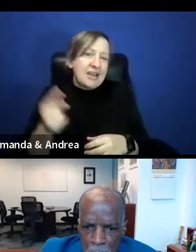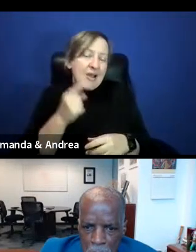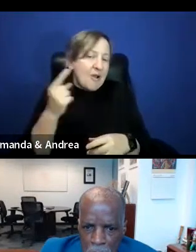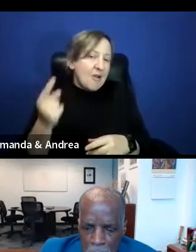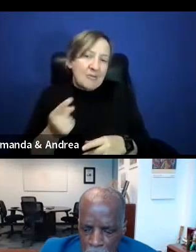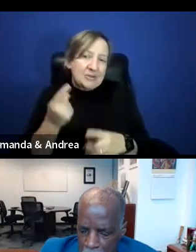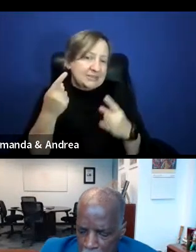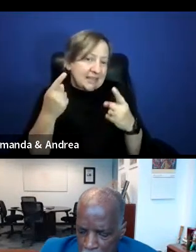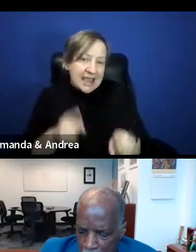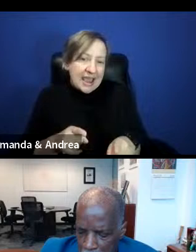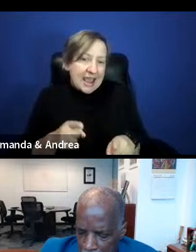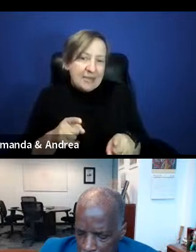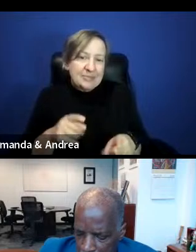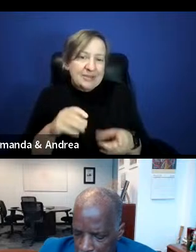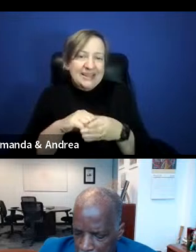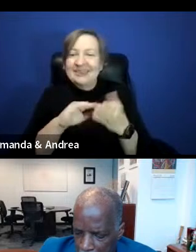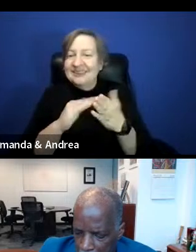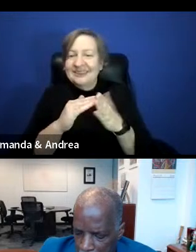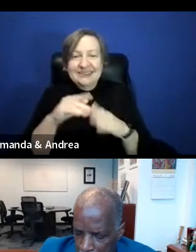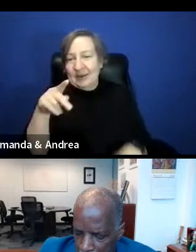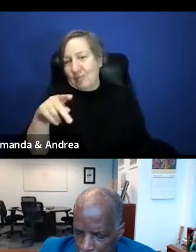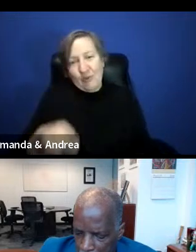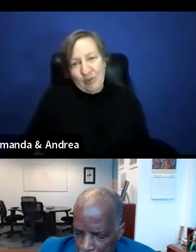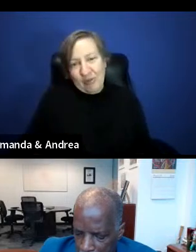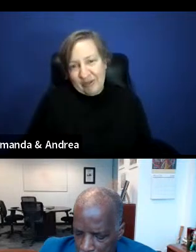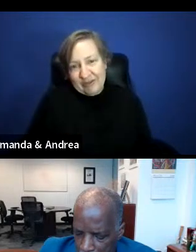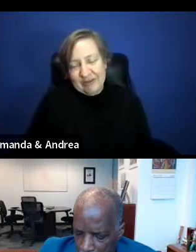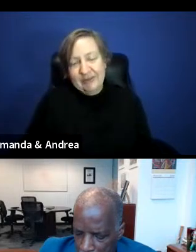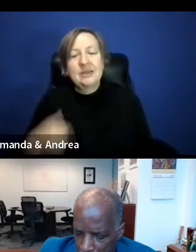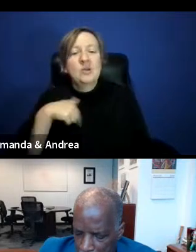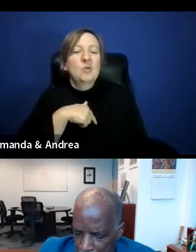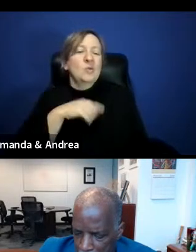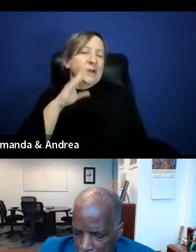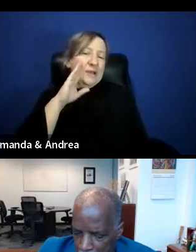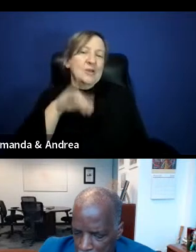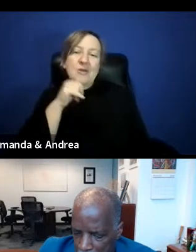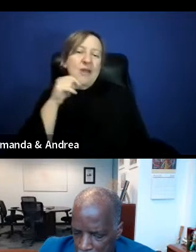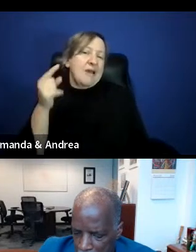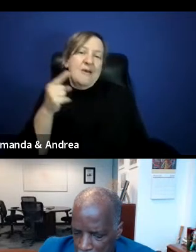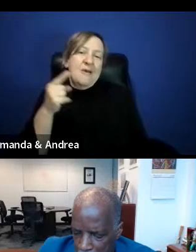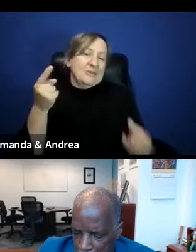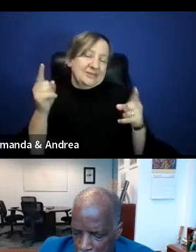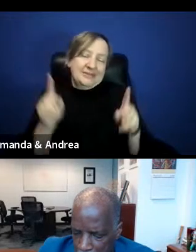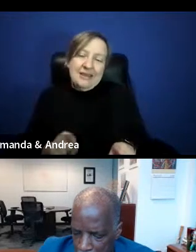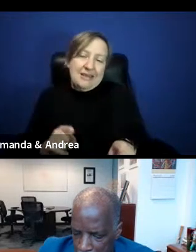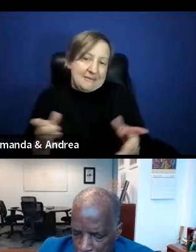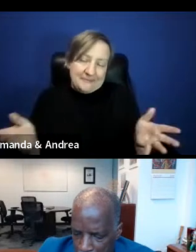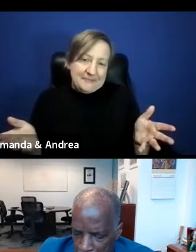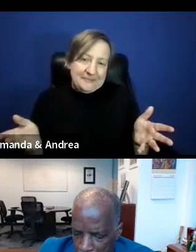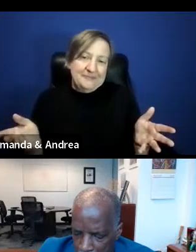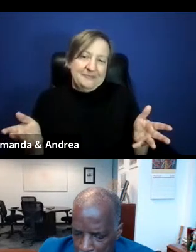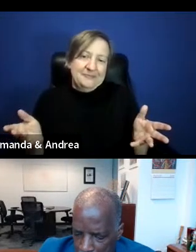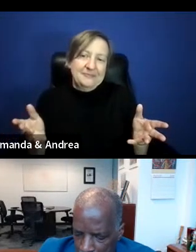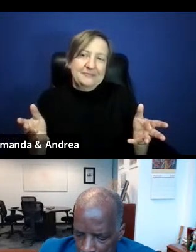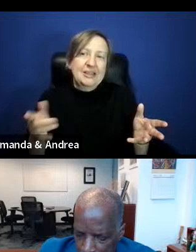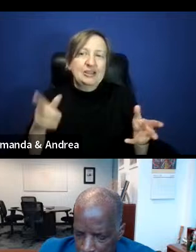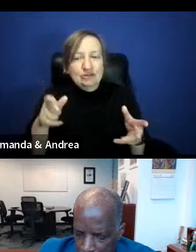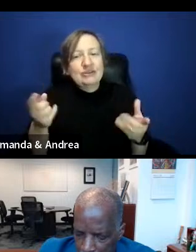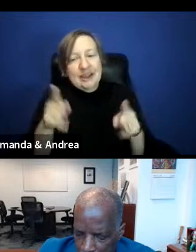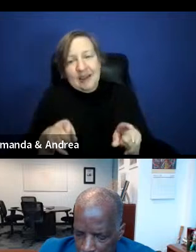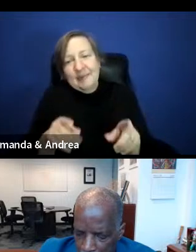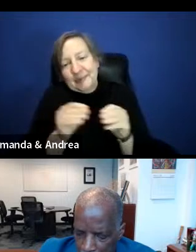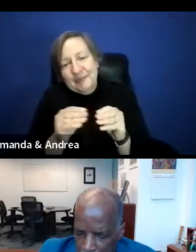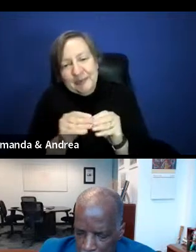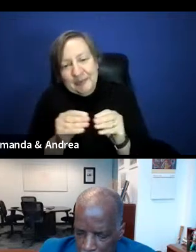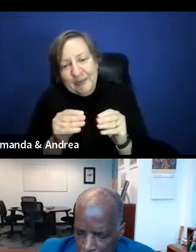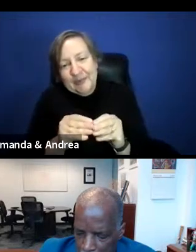case here, like in the city of Portland. We know that that doesn't happen as much as it should. But